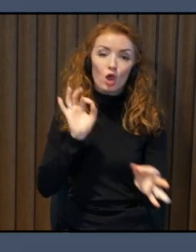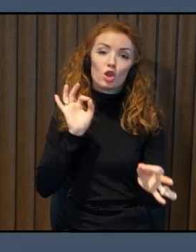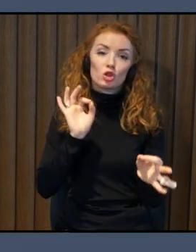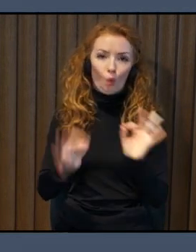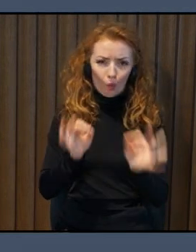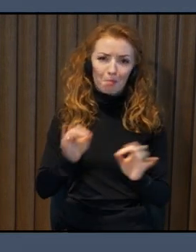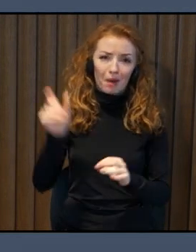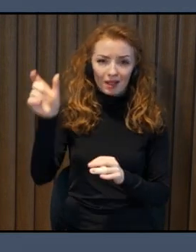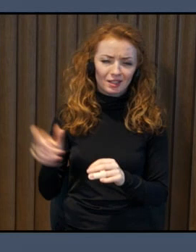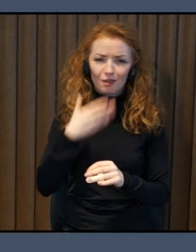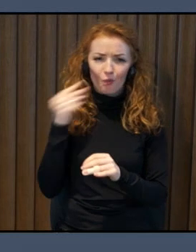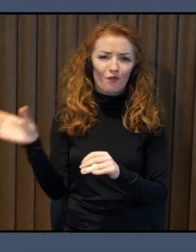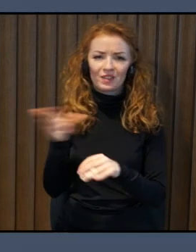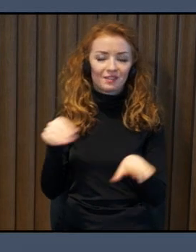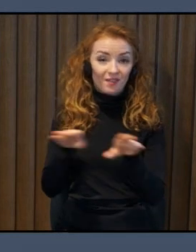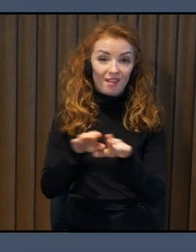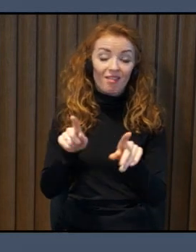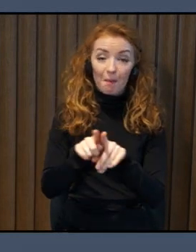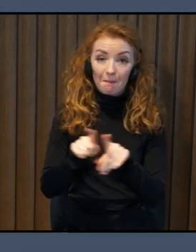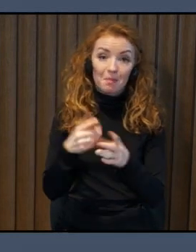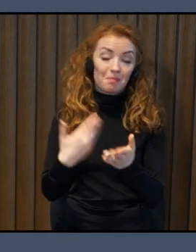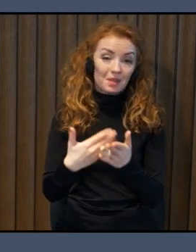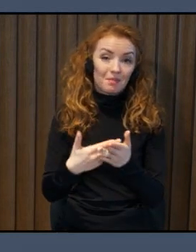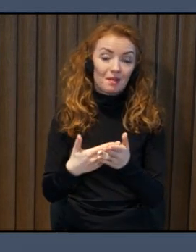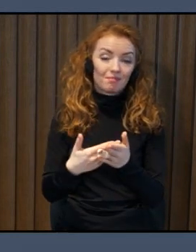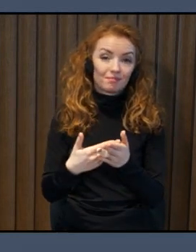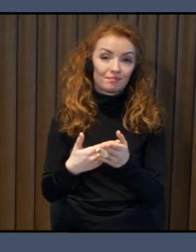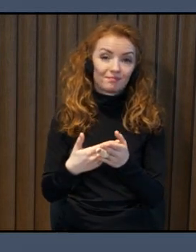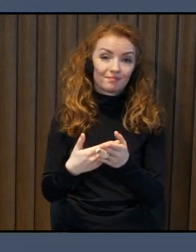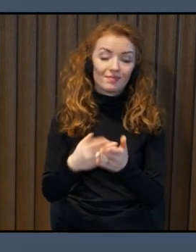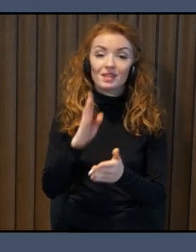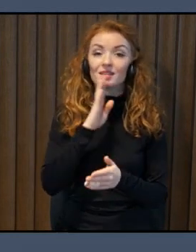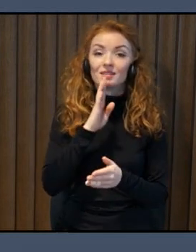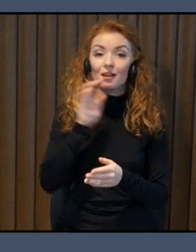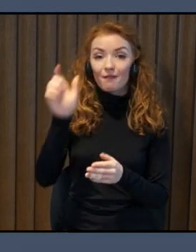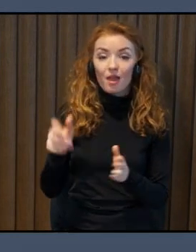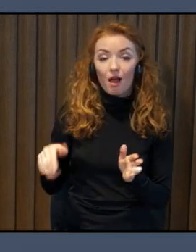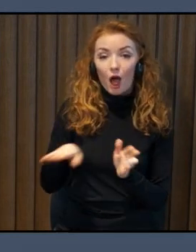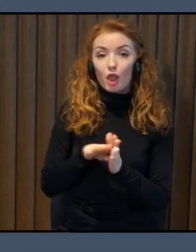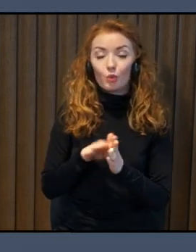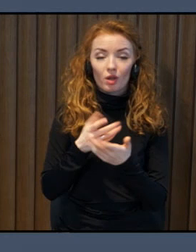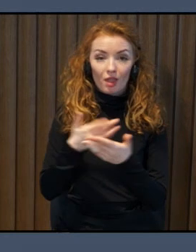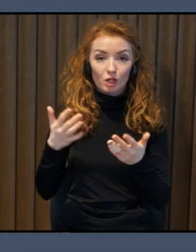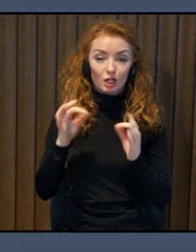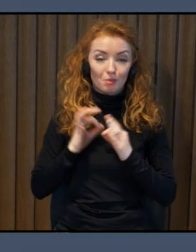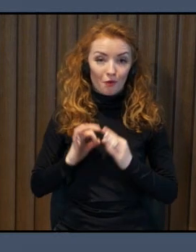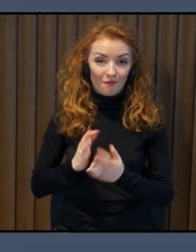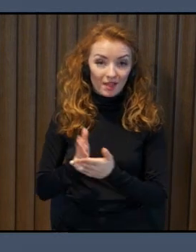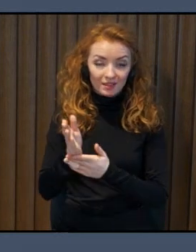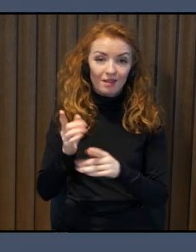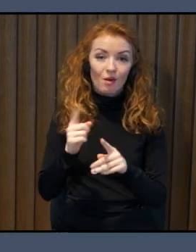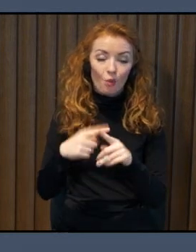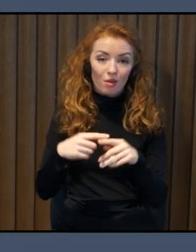it refers also to the fact that so-called normal people, not all of them are the same,